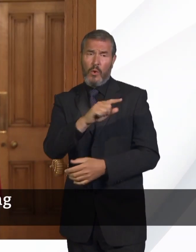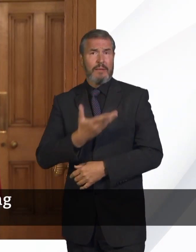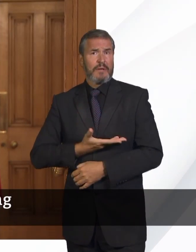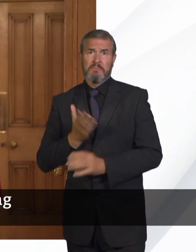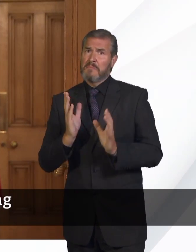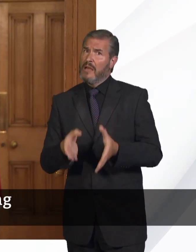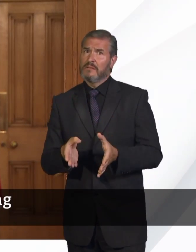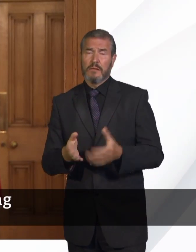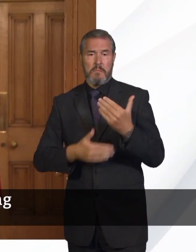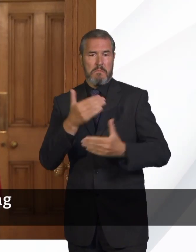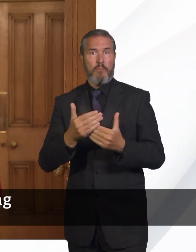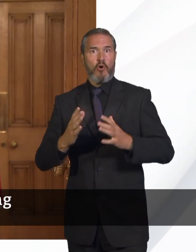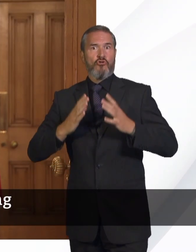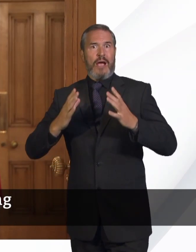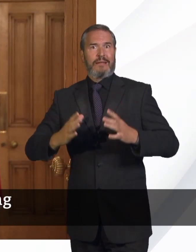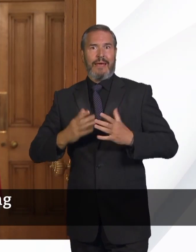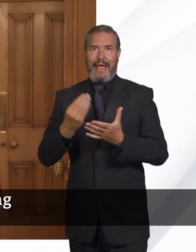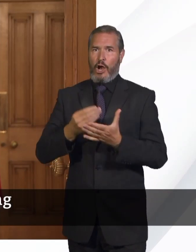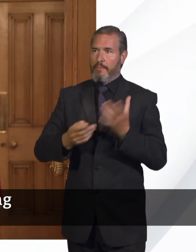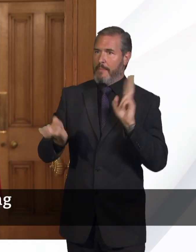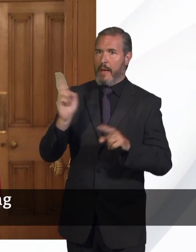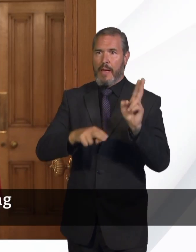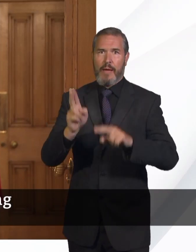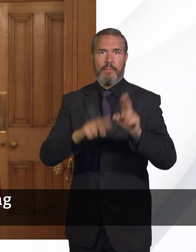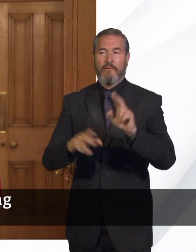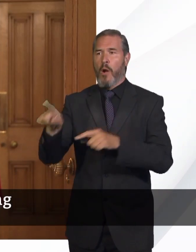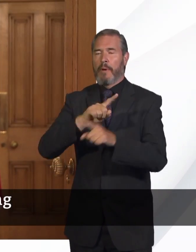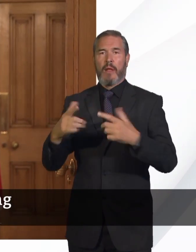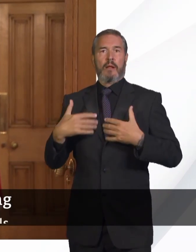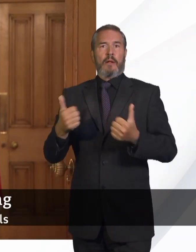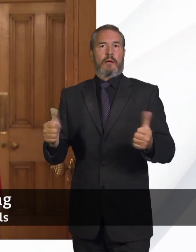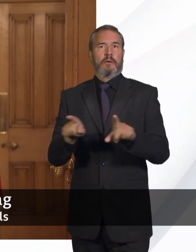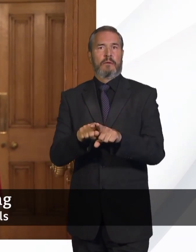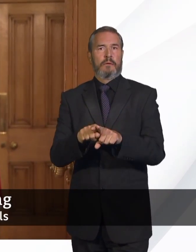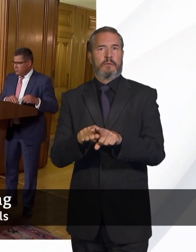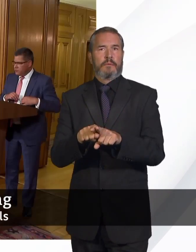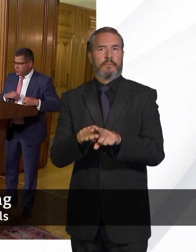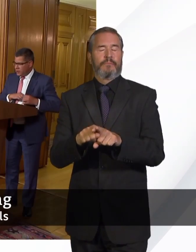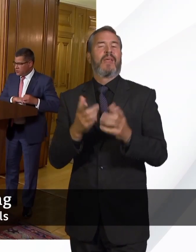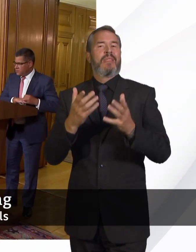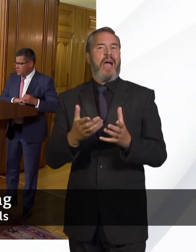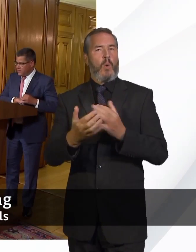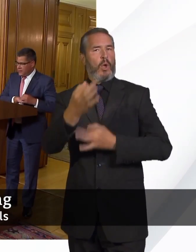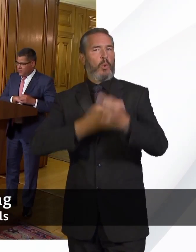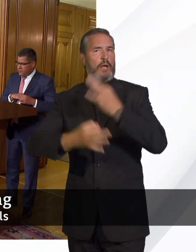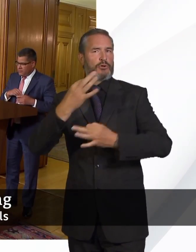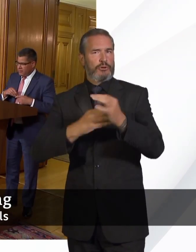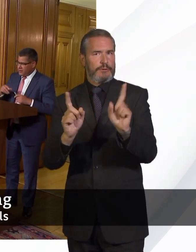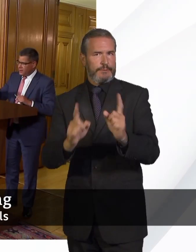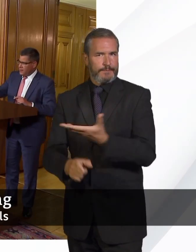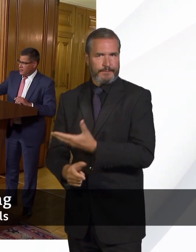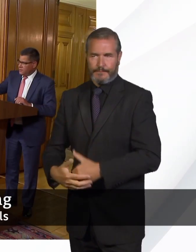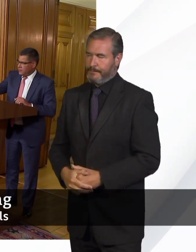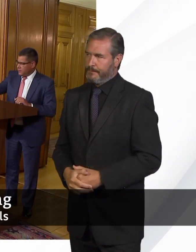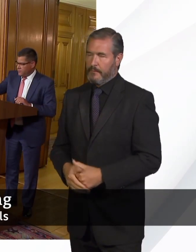businesses as we get ready for our economic fight back. Right, we'll now move to questions from the